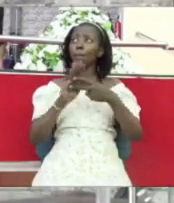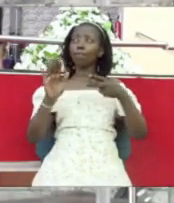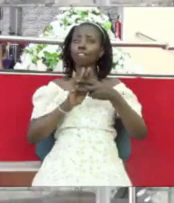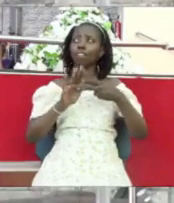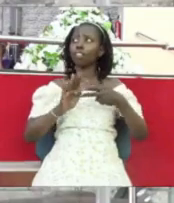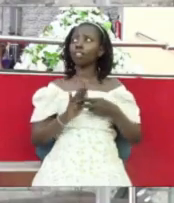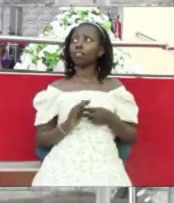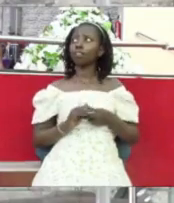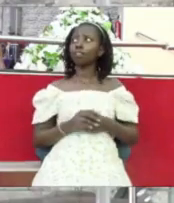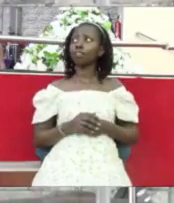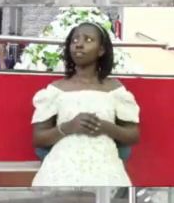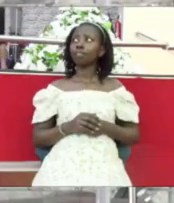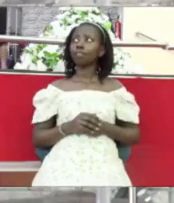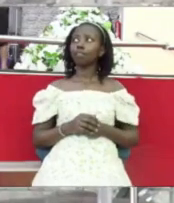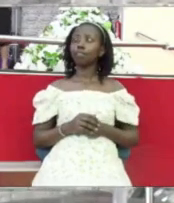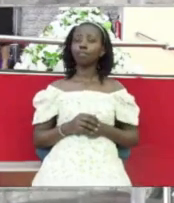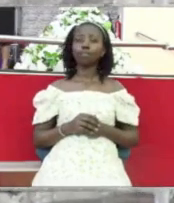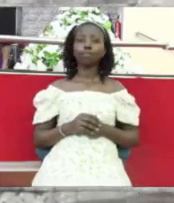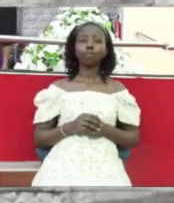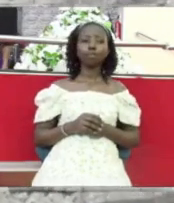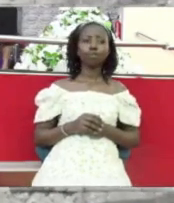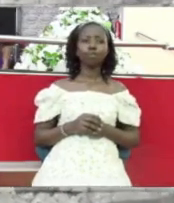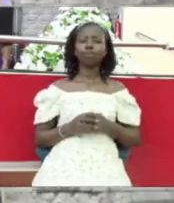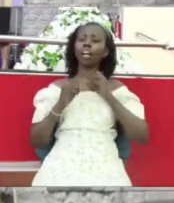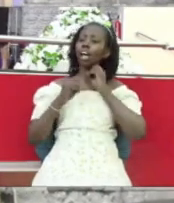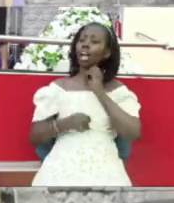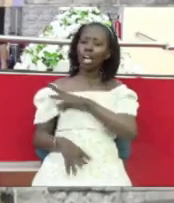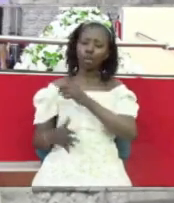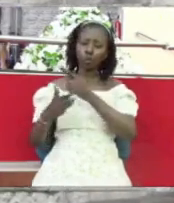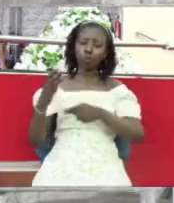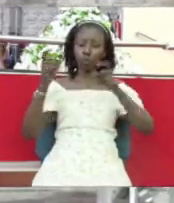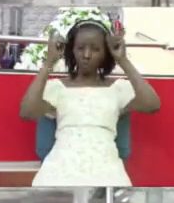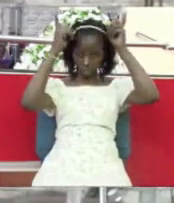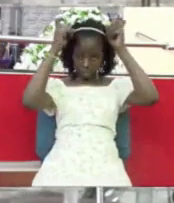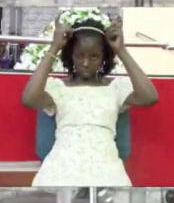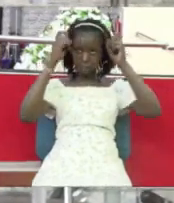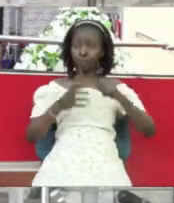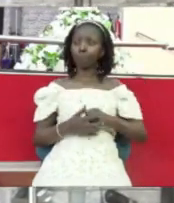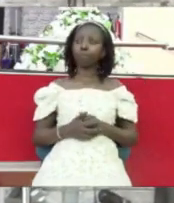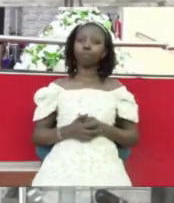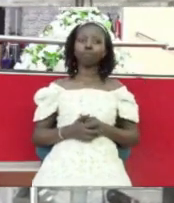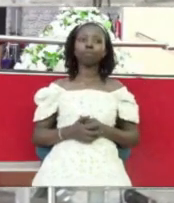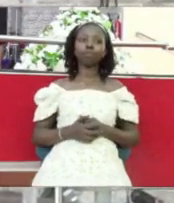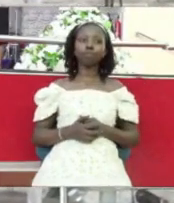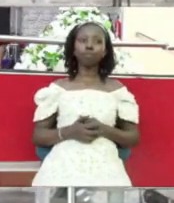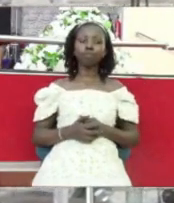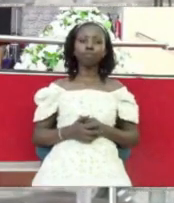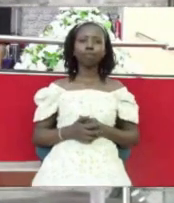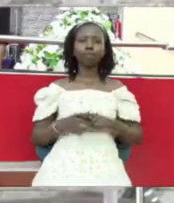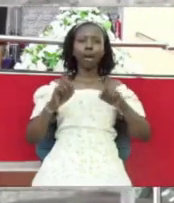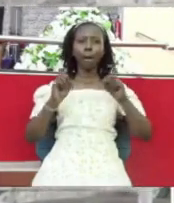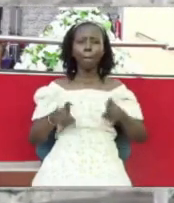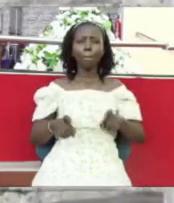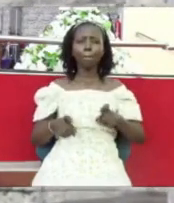lile andiko tu. Abhor what is evil. Ukachukie kile kitu ambacho ni kibaya. We need to get to the